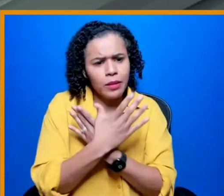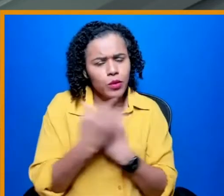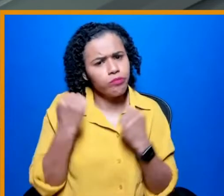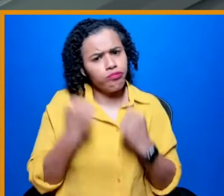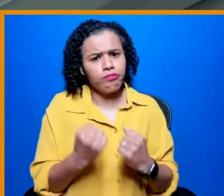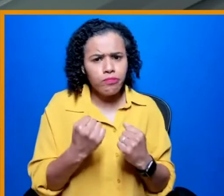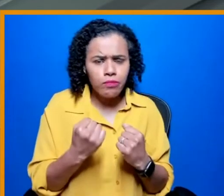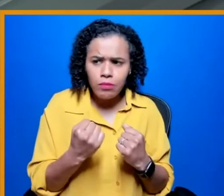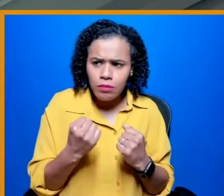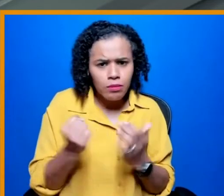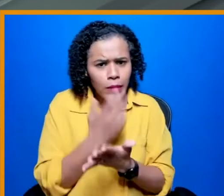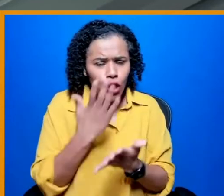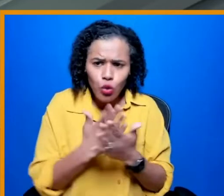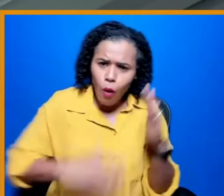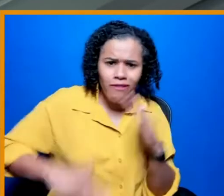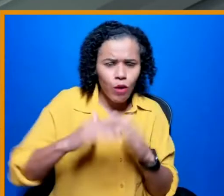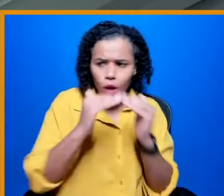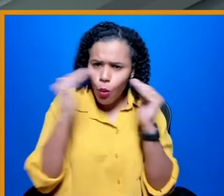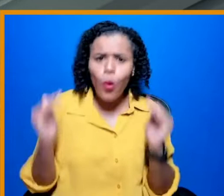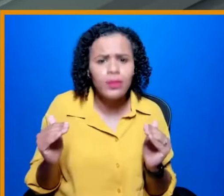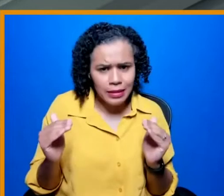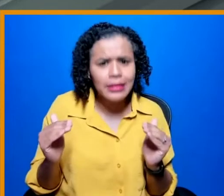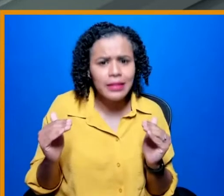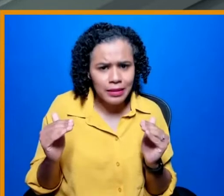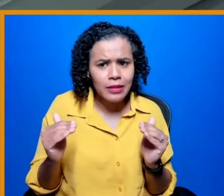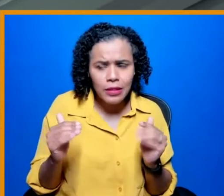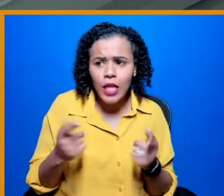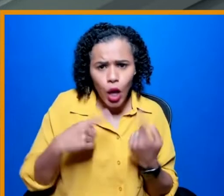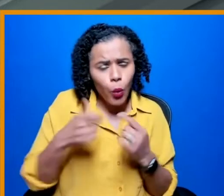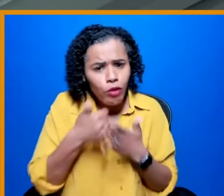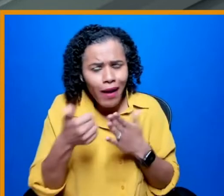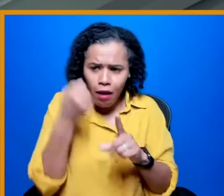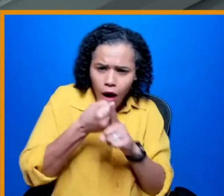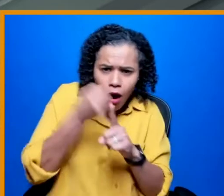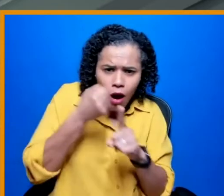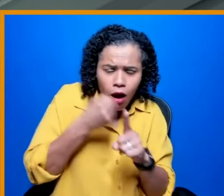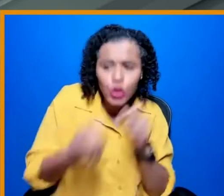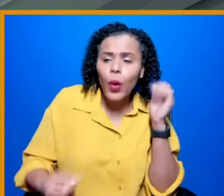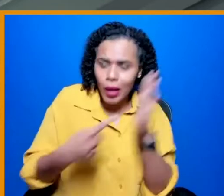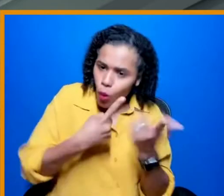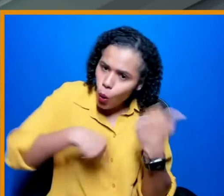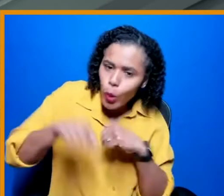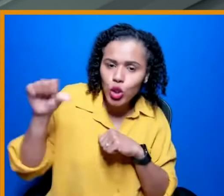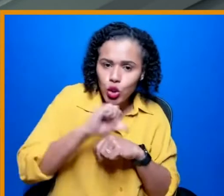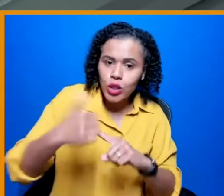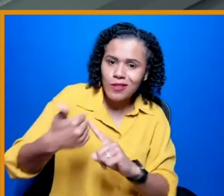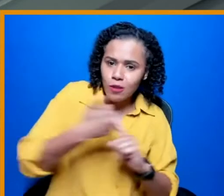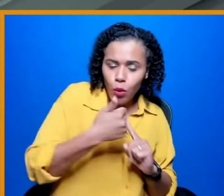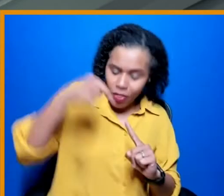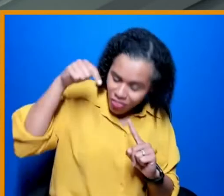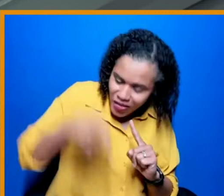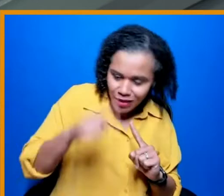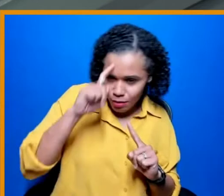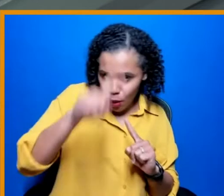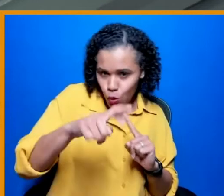full equality for all, and it demands that we campaign on this important issue. So please support the motion. Thank you